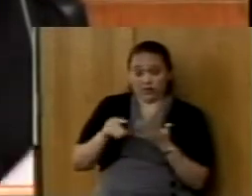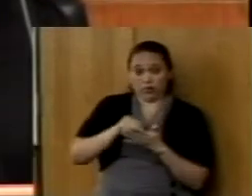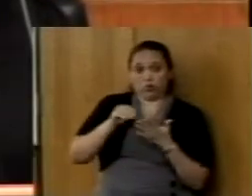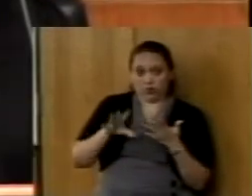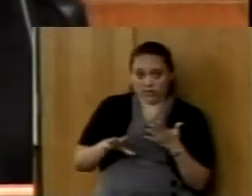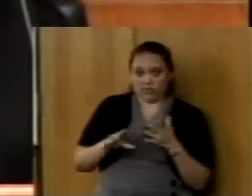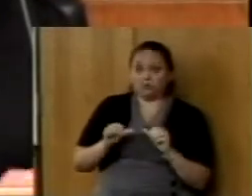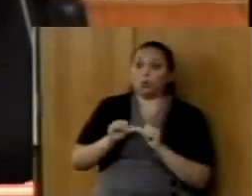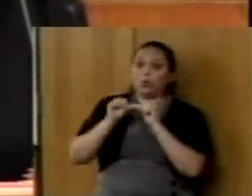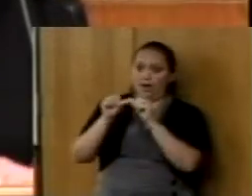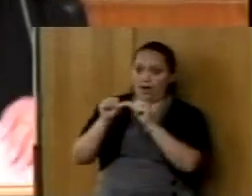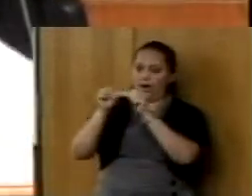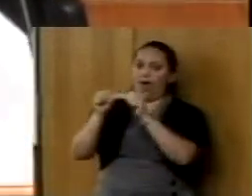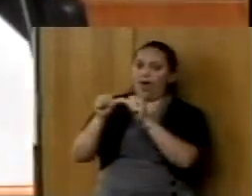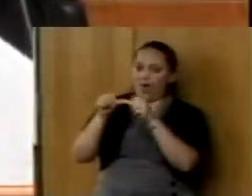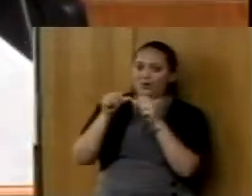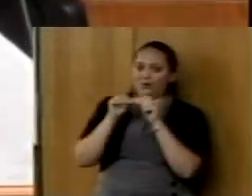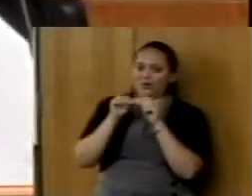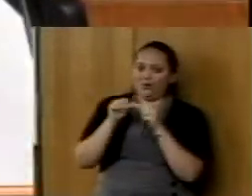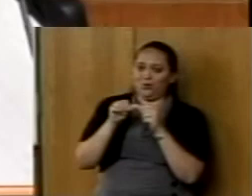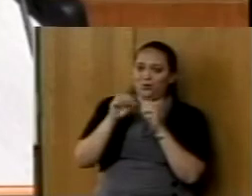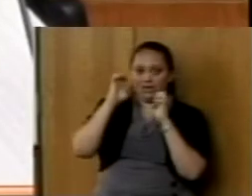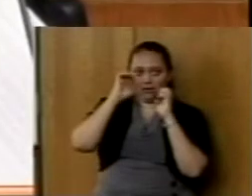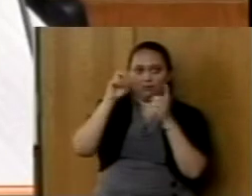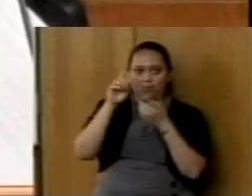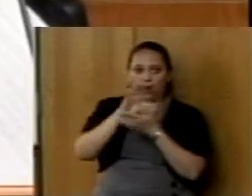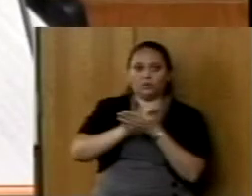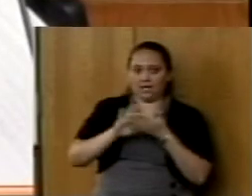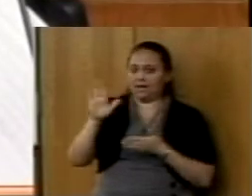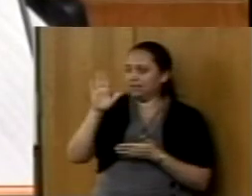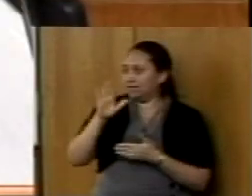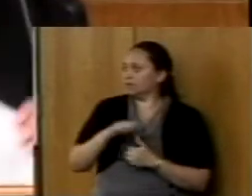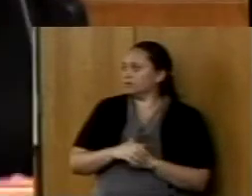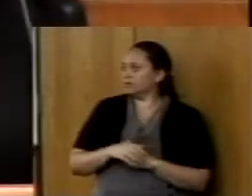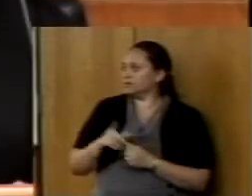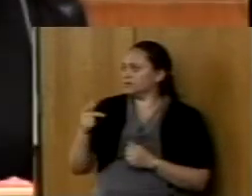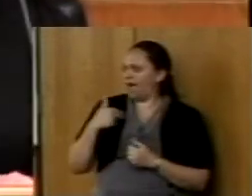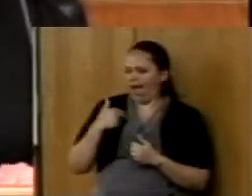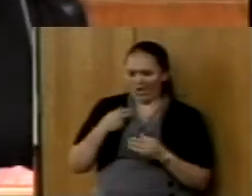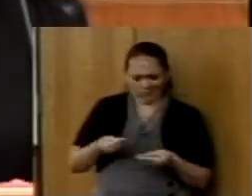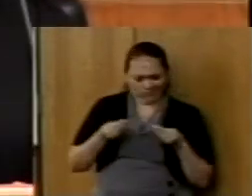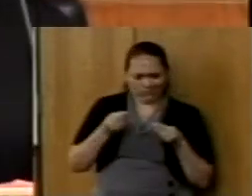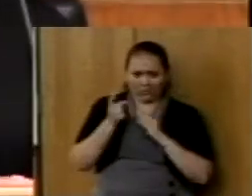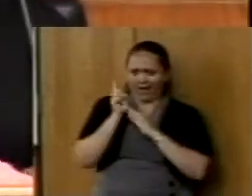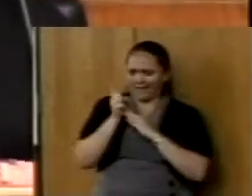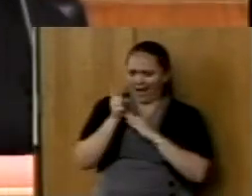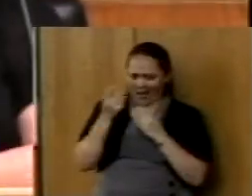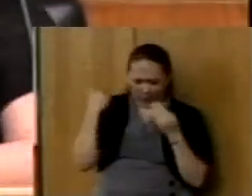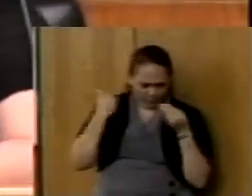went on to a post-secondary. Of course, I had it here a second ago,